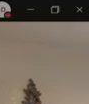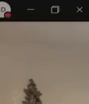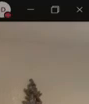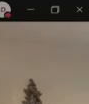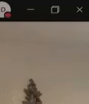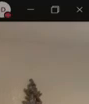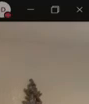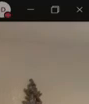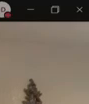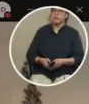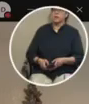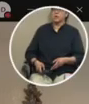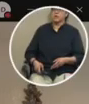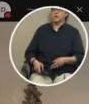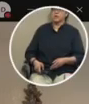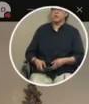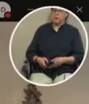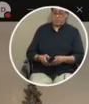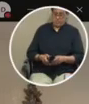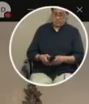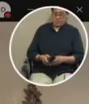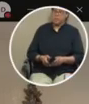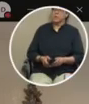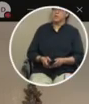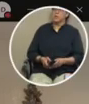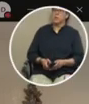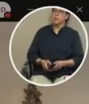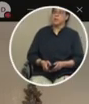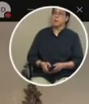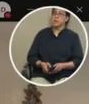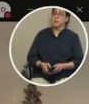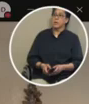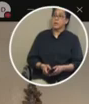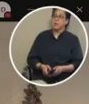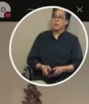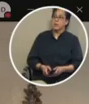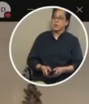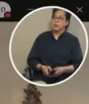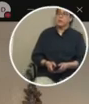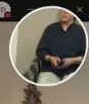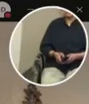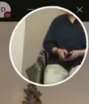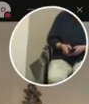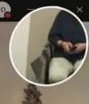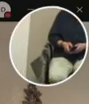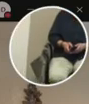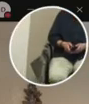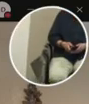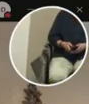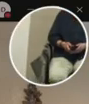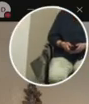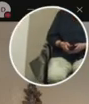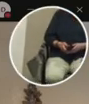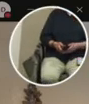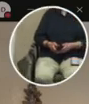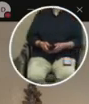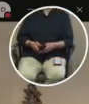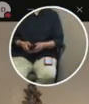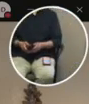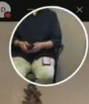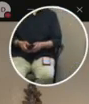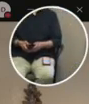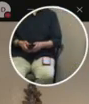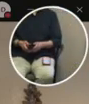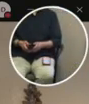Representative Morgan? Here. Representative Salcido? Here. Representative